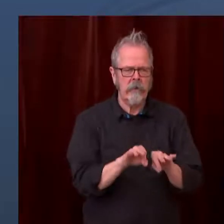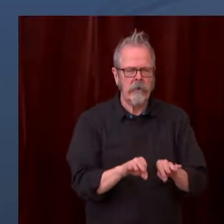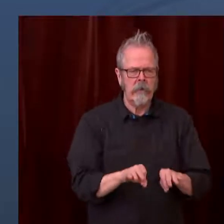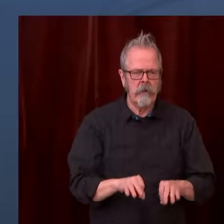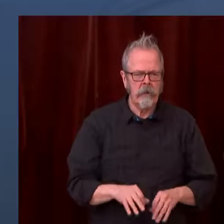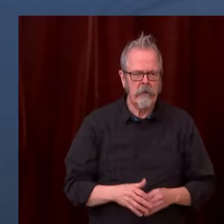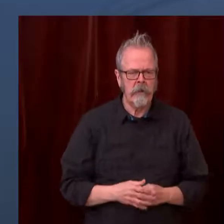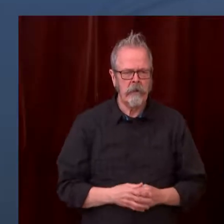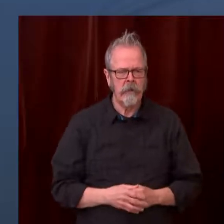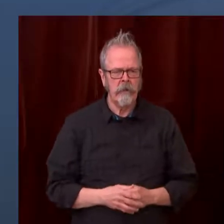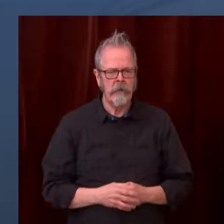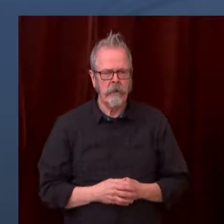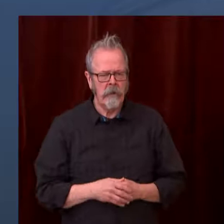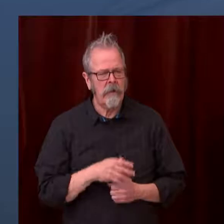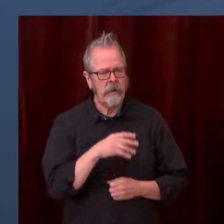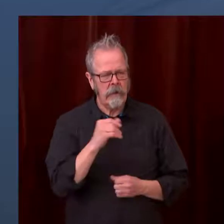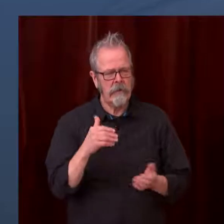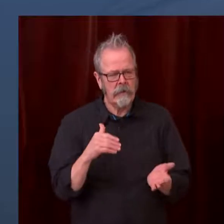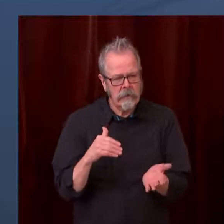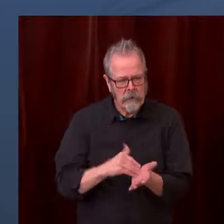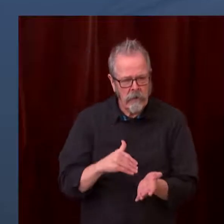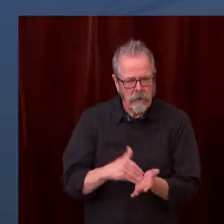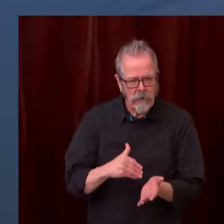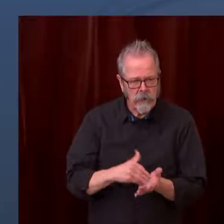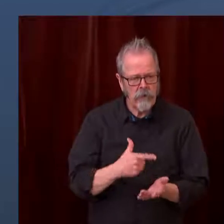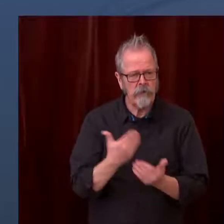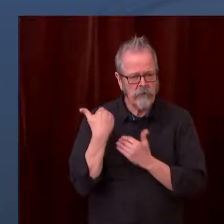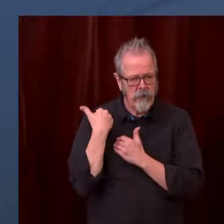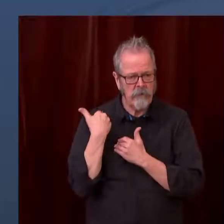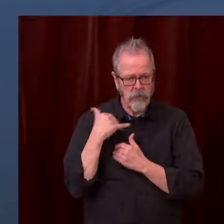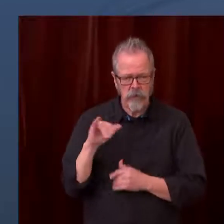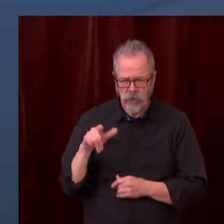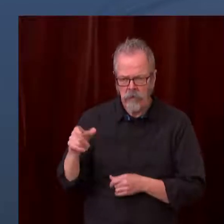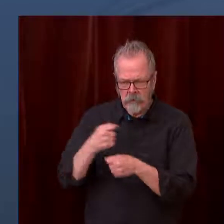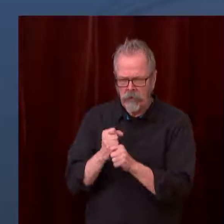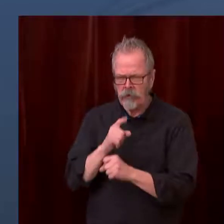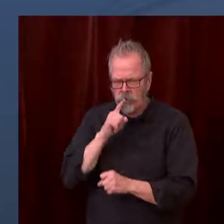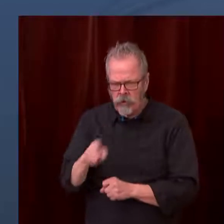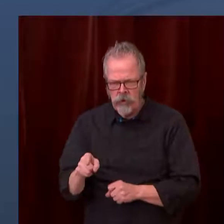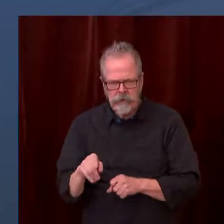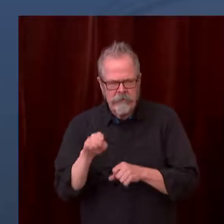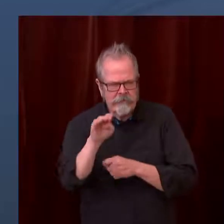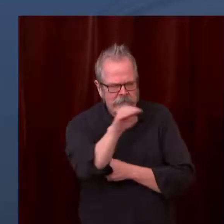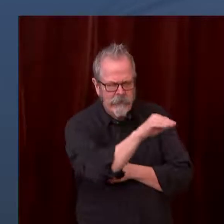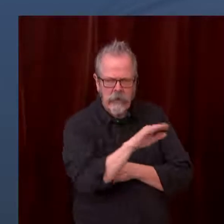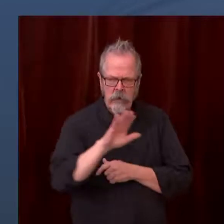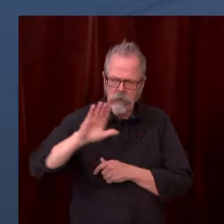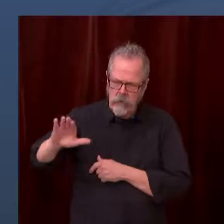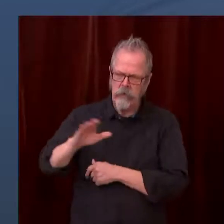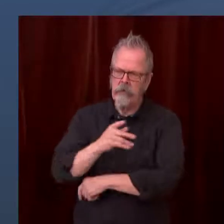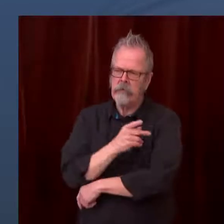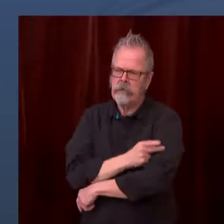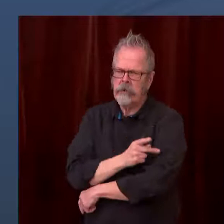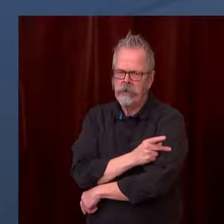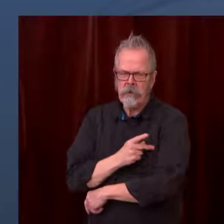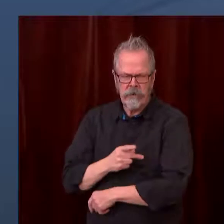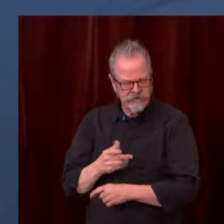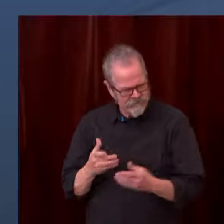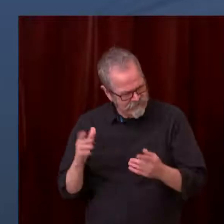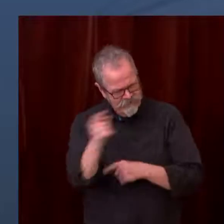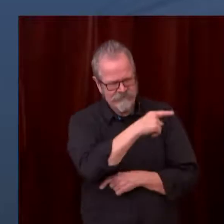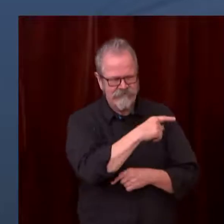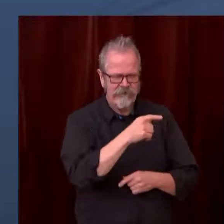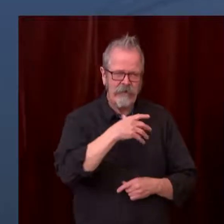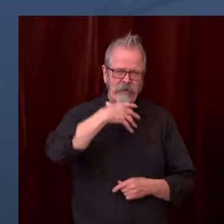are available for seniors in our state. And so with that, I just want to say, just a reminder, we have variants in our